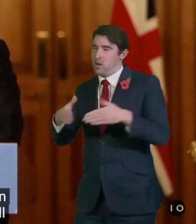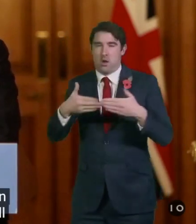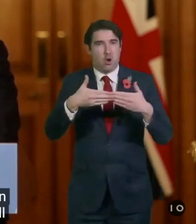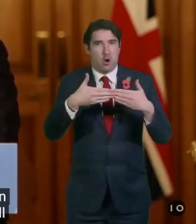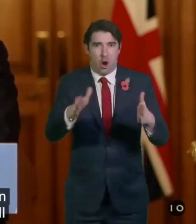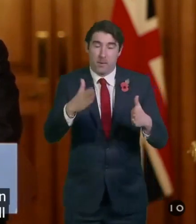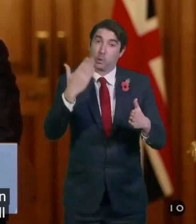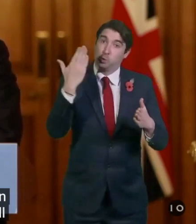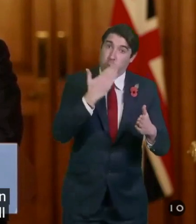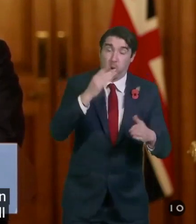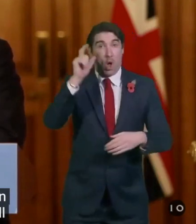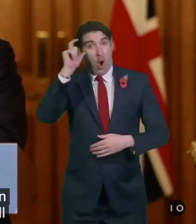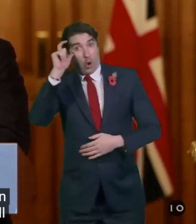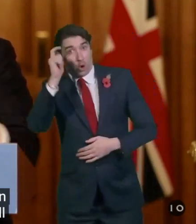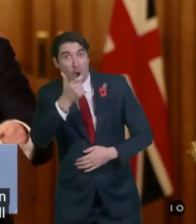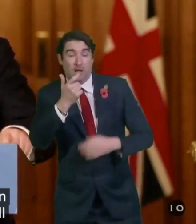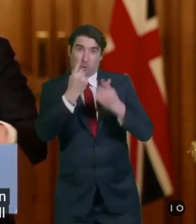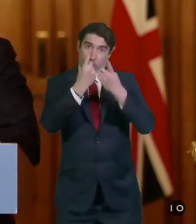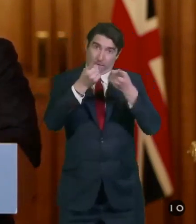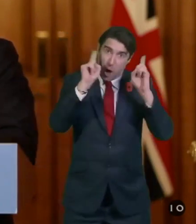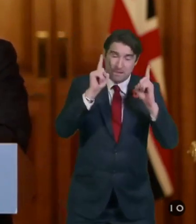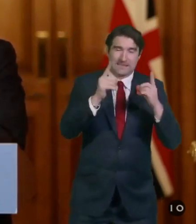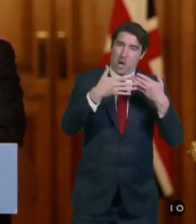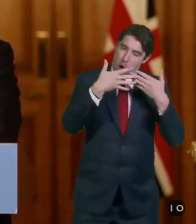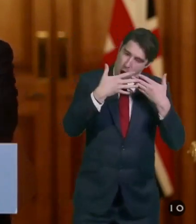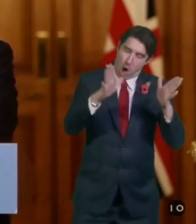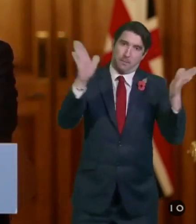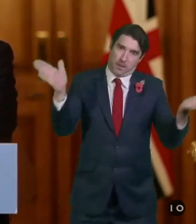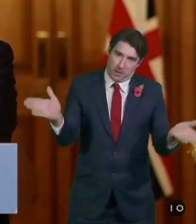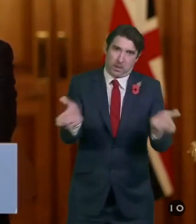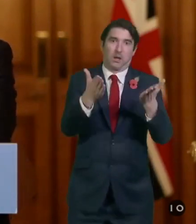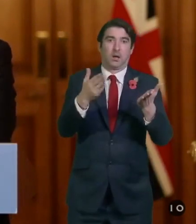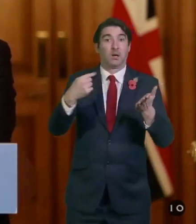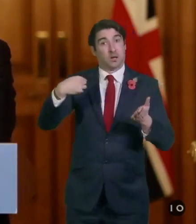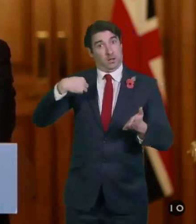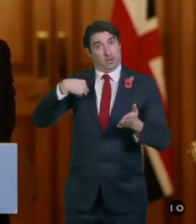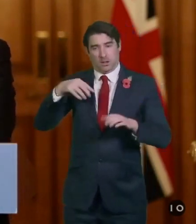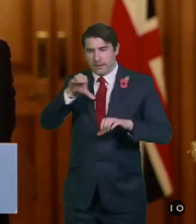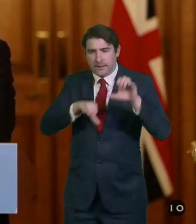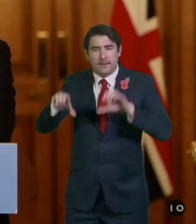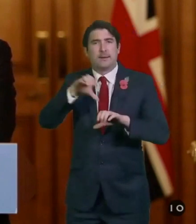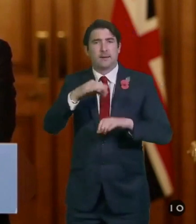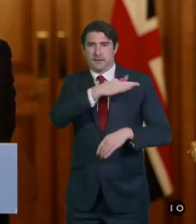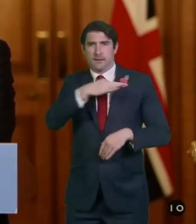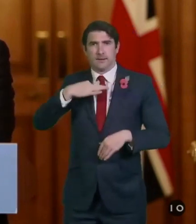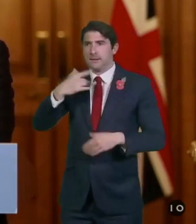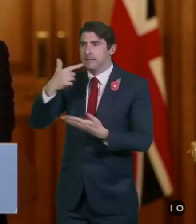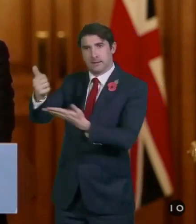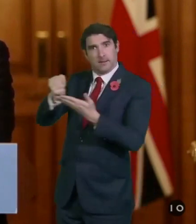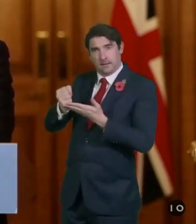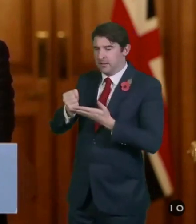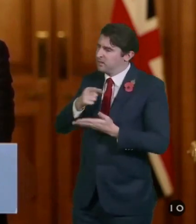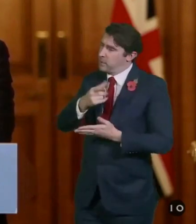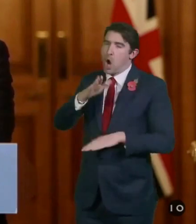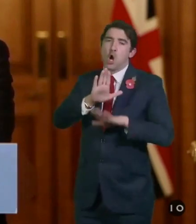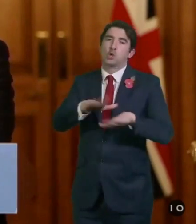clinicians still advise that school is the best place for children to be. We cannot let this virus damage